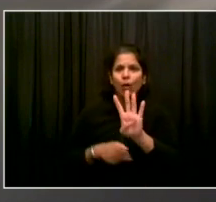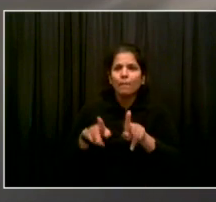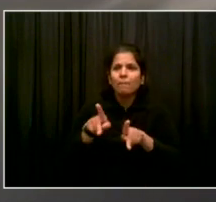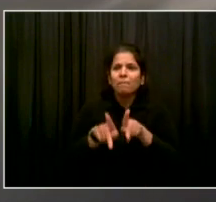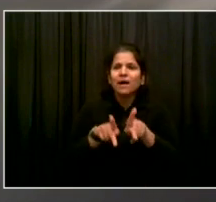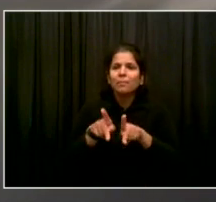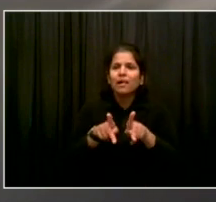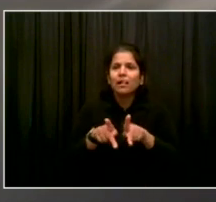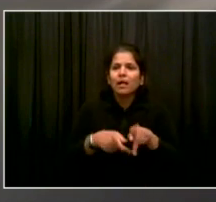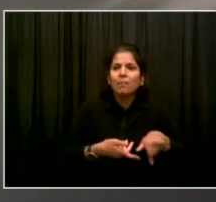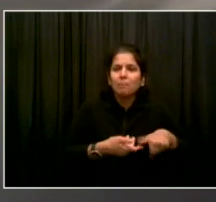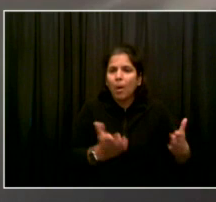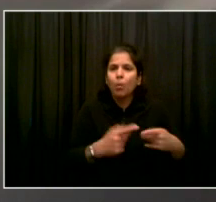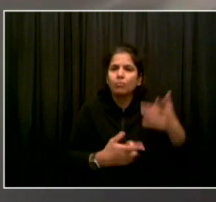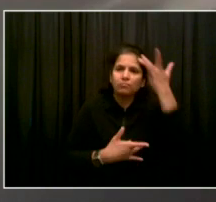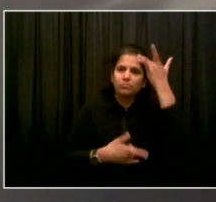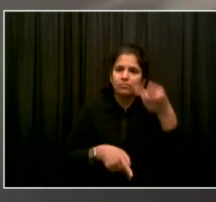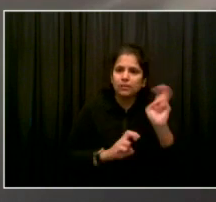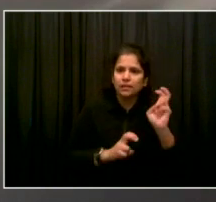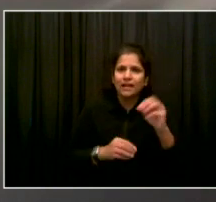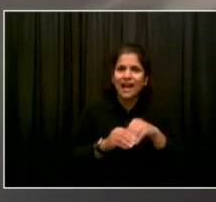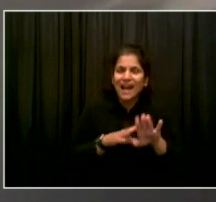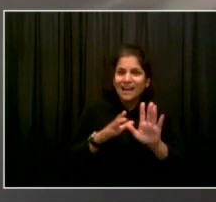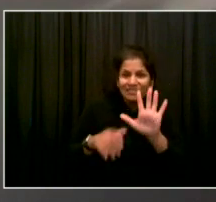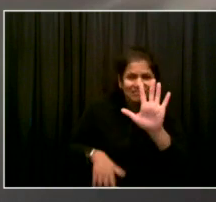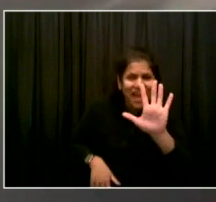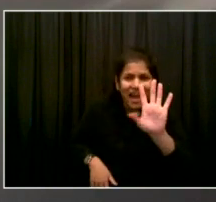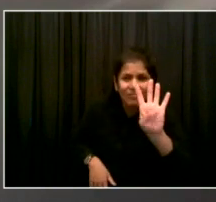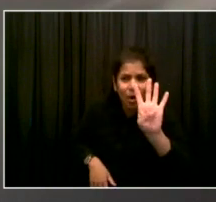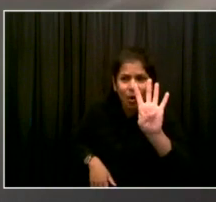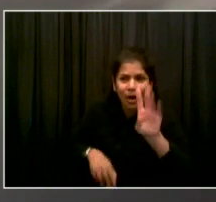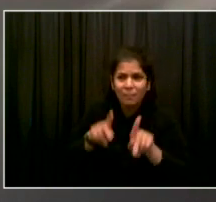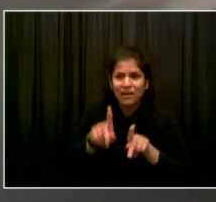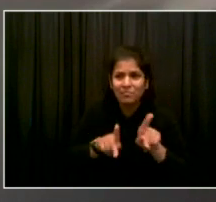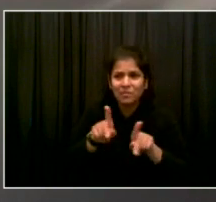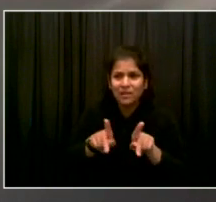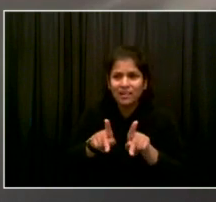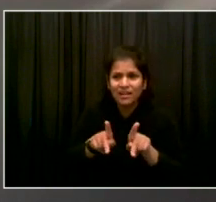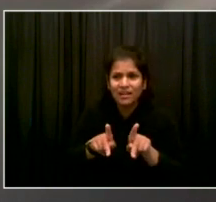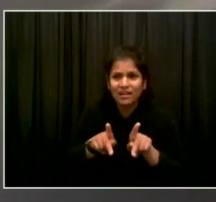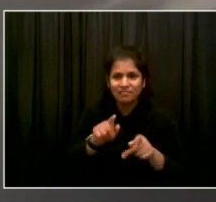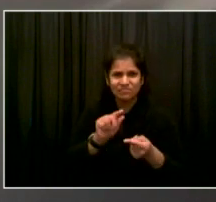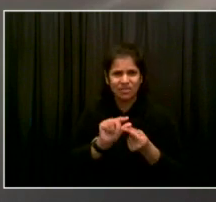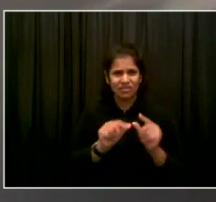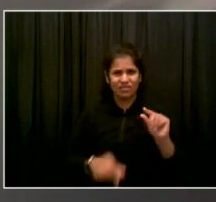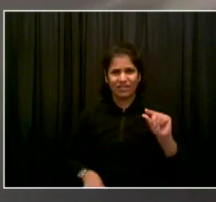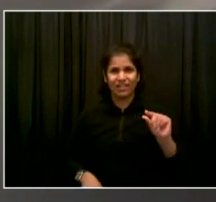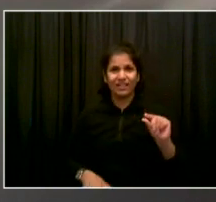peak in March 2020 where we had 970. And the